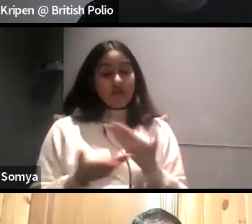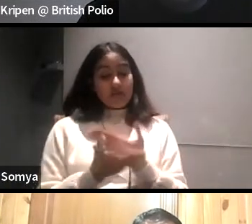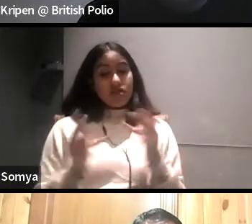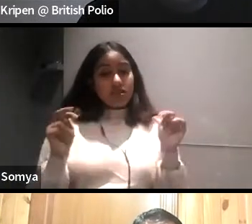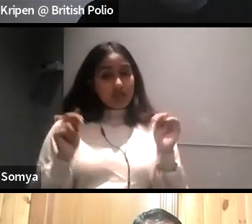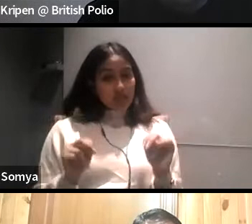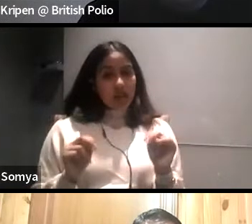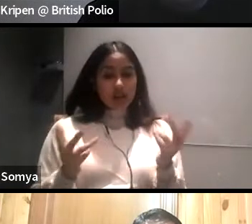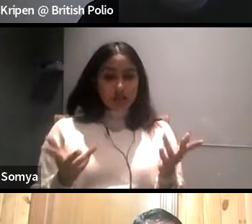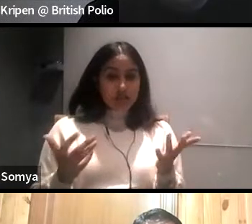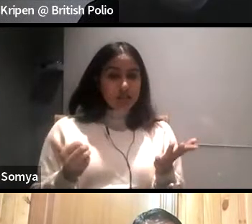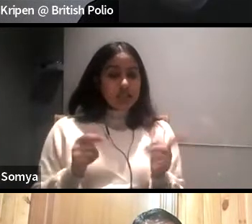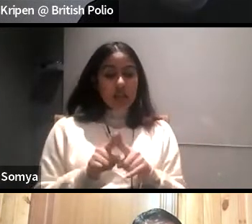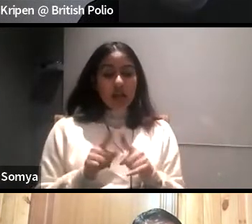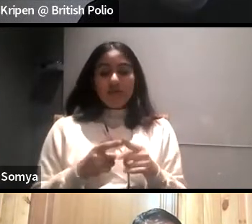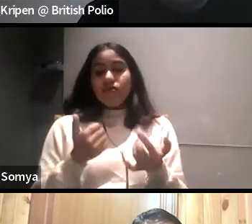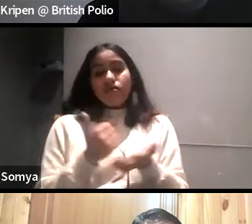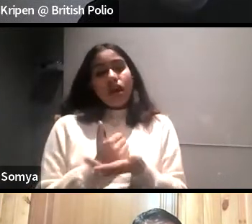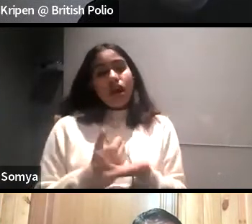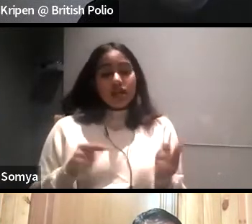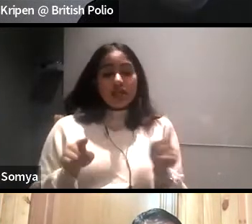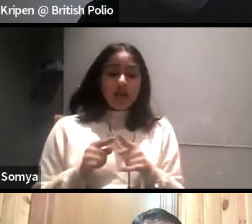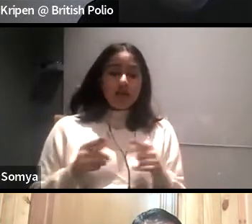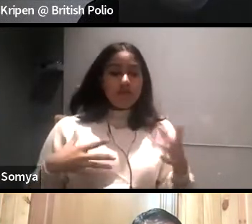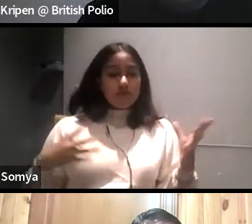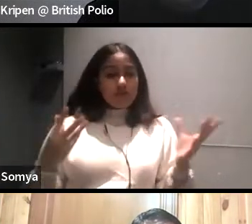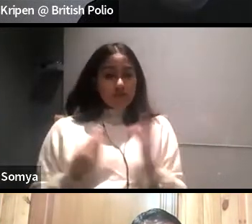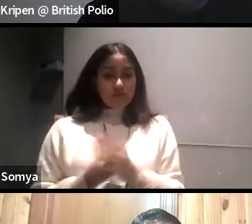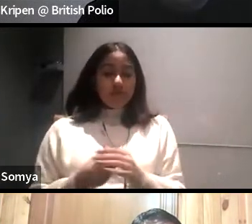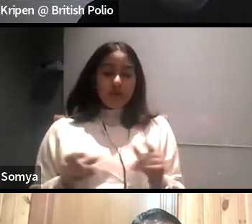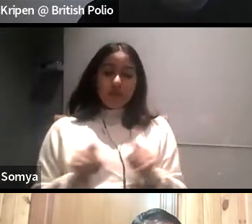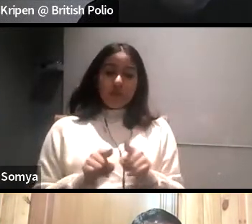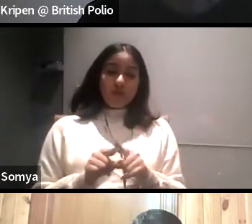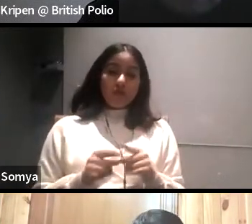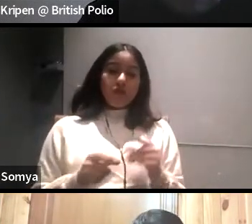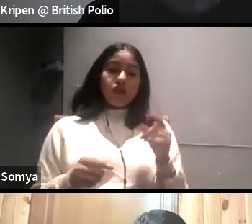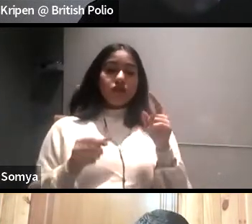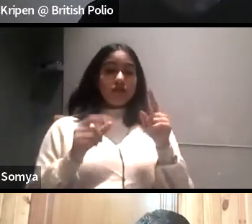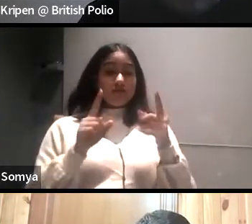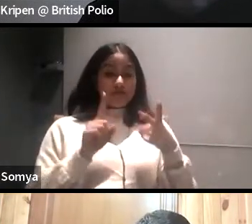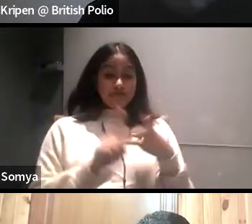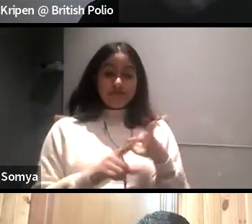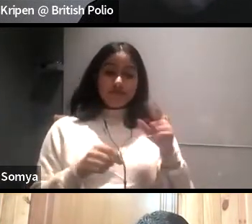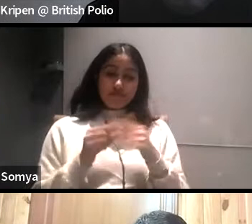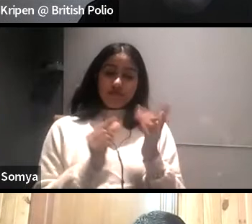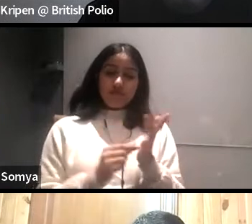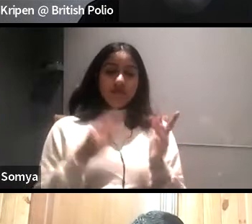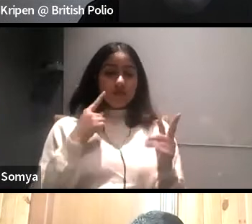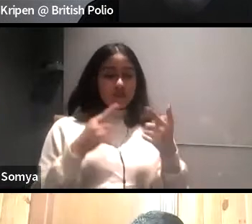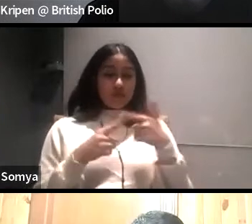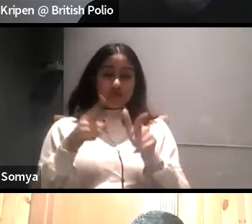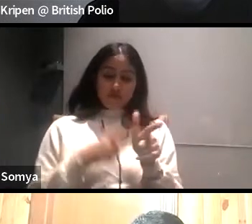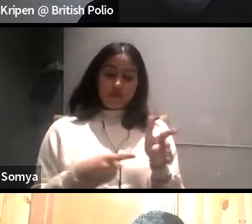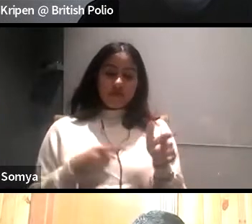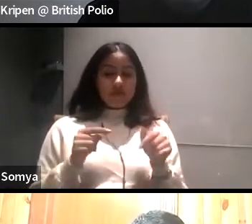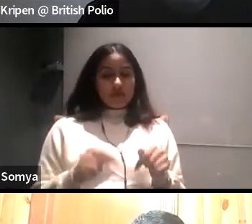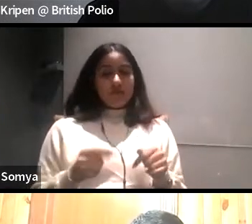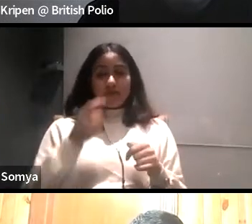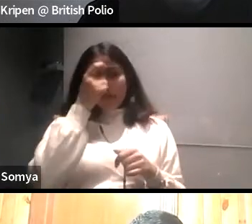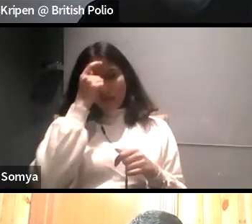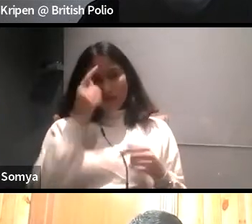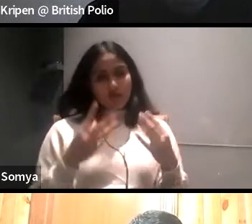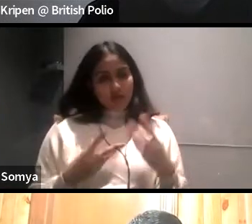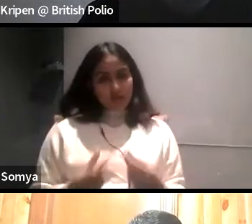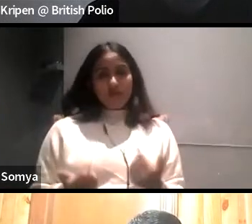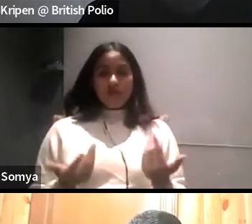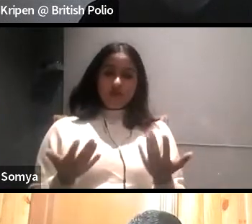help and bring that equity at work. And that's how we can really solve that problem. How do we